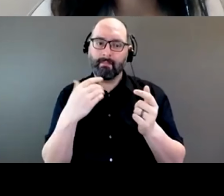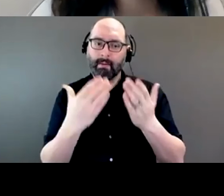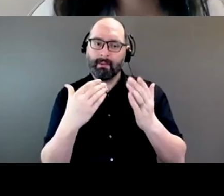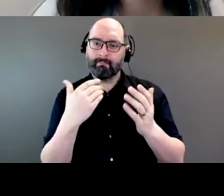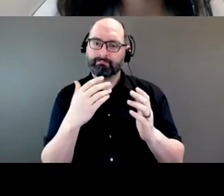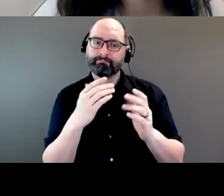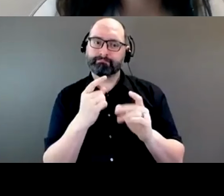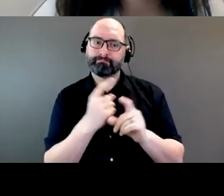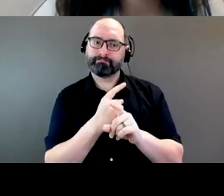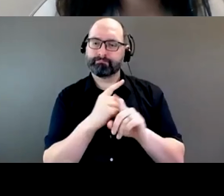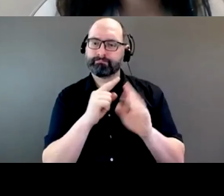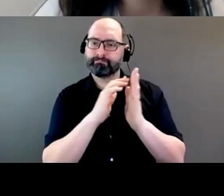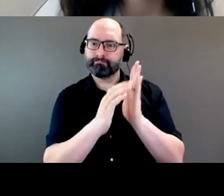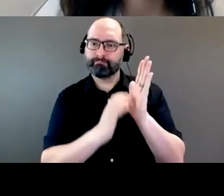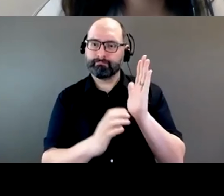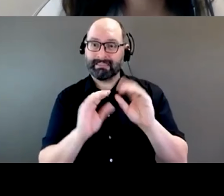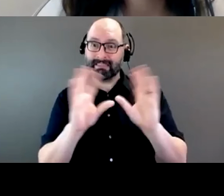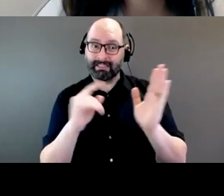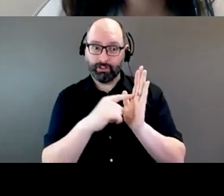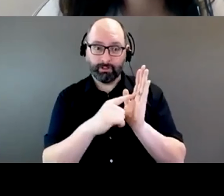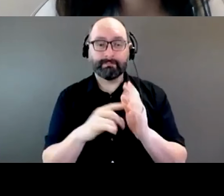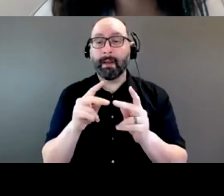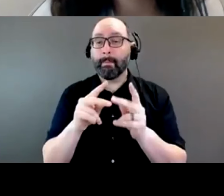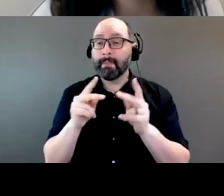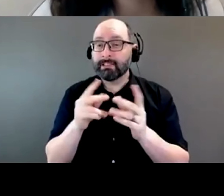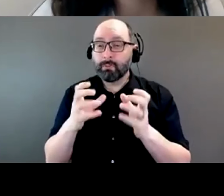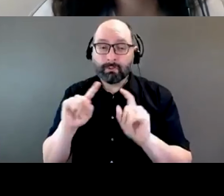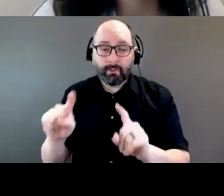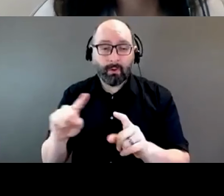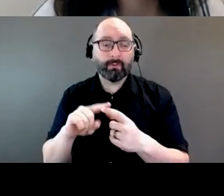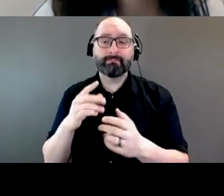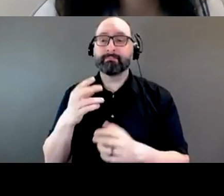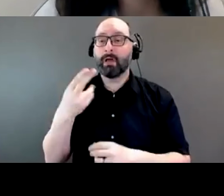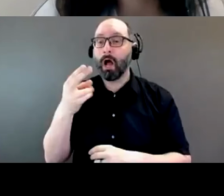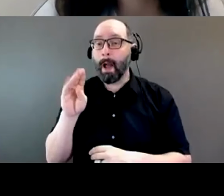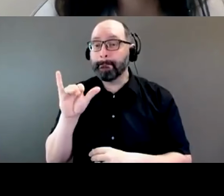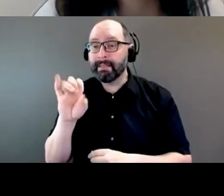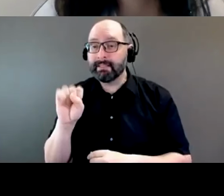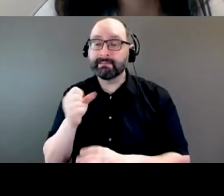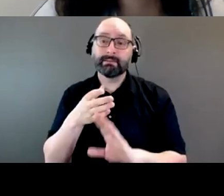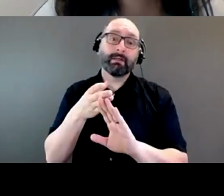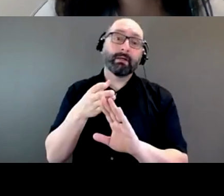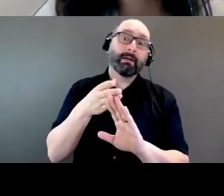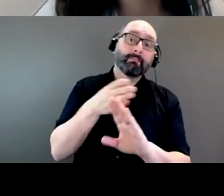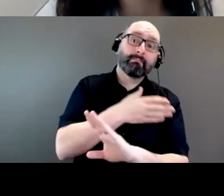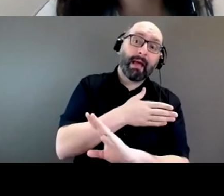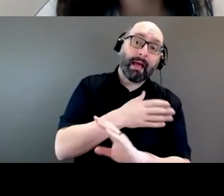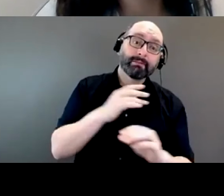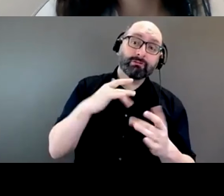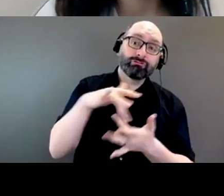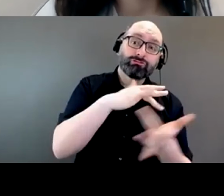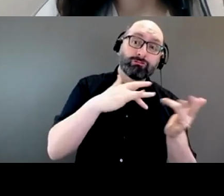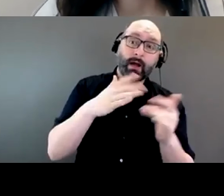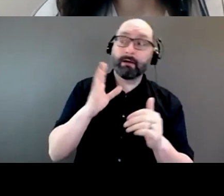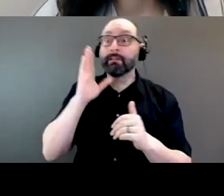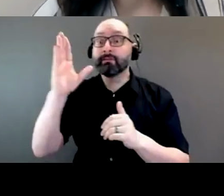Pictures of places someone might want to go, hobbies, past and future travel. Those are just some examples. I'll